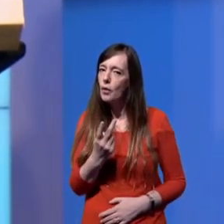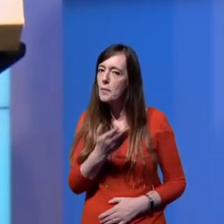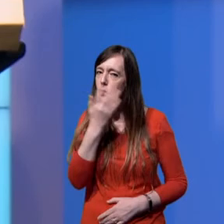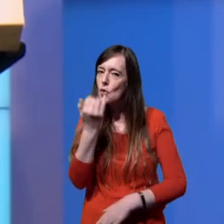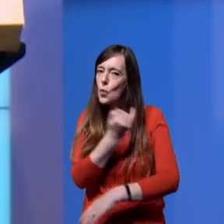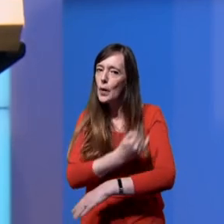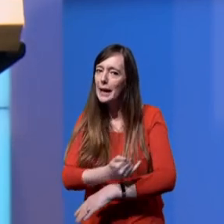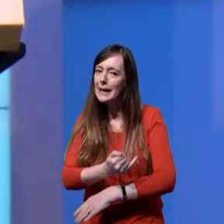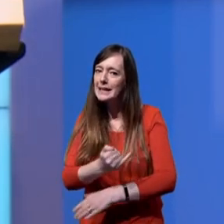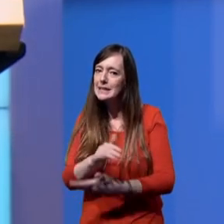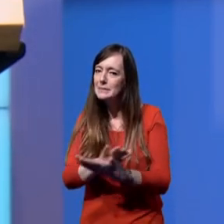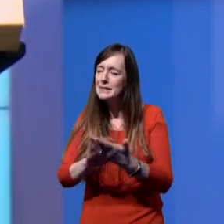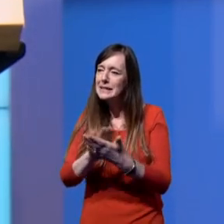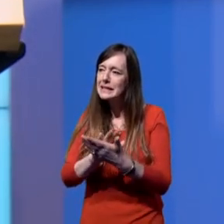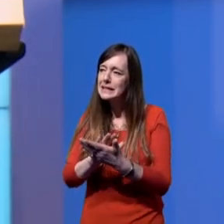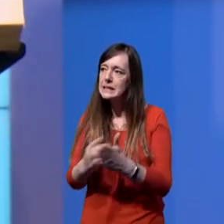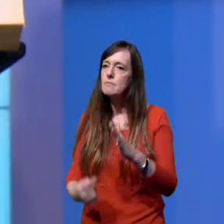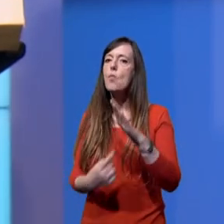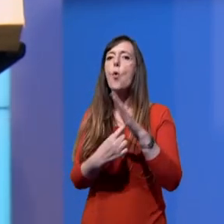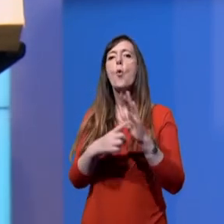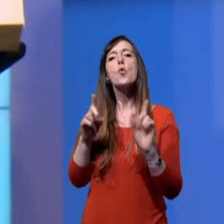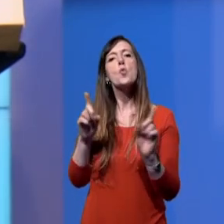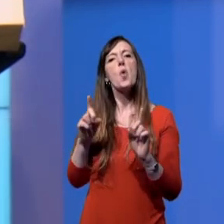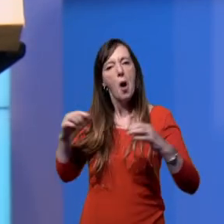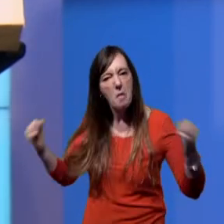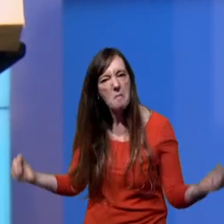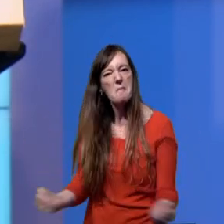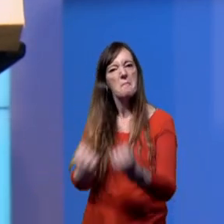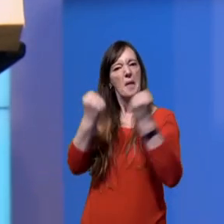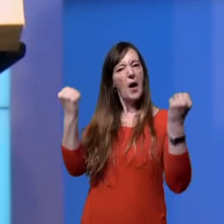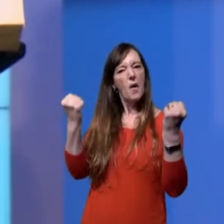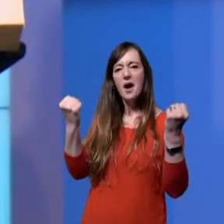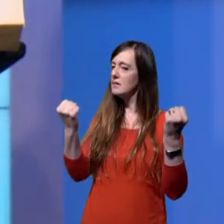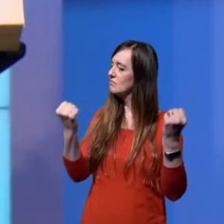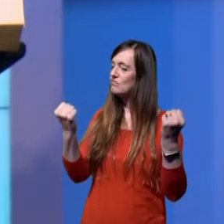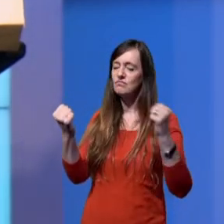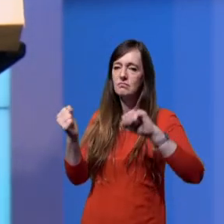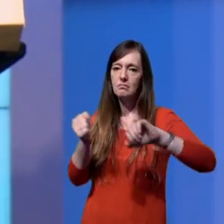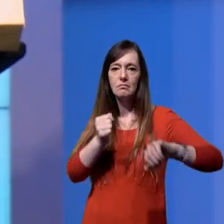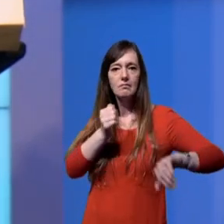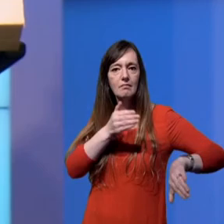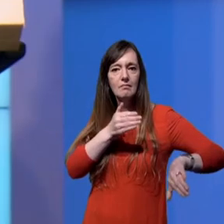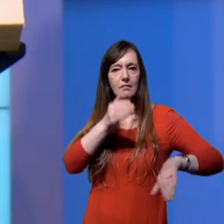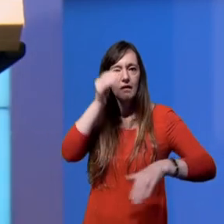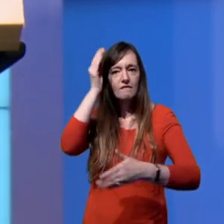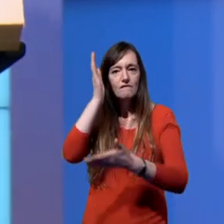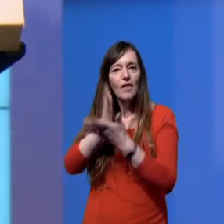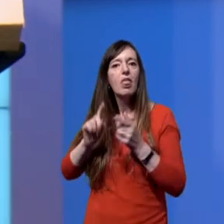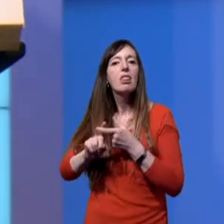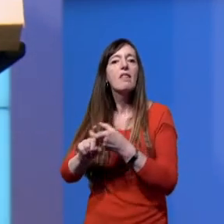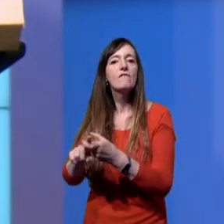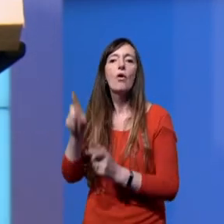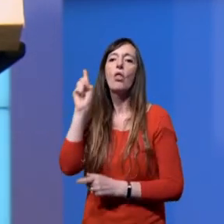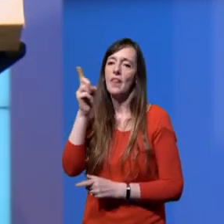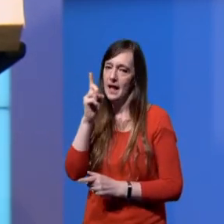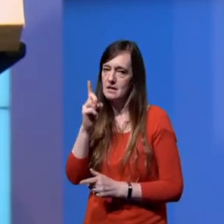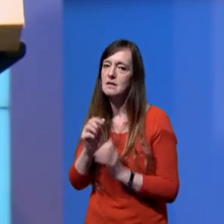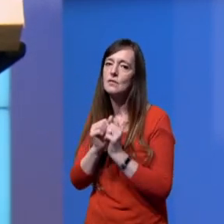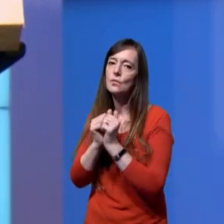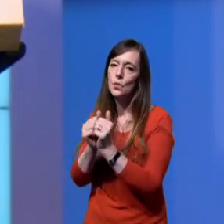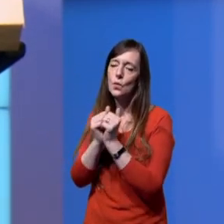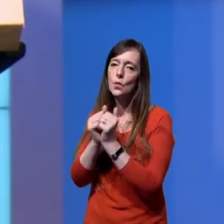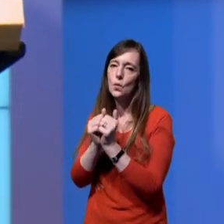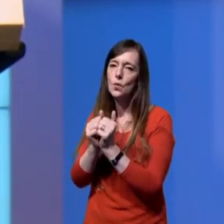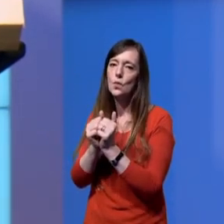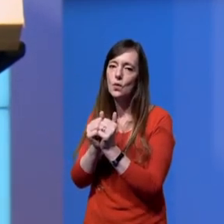be faithful than to be powerful. It's more important to be faithful than to be